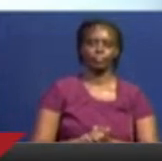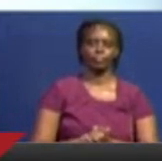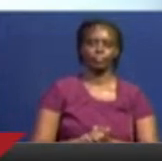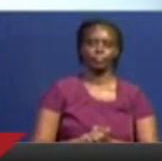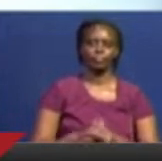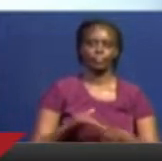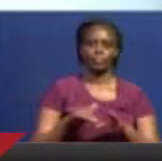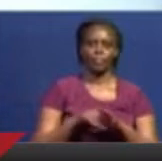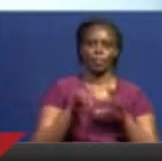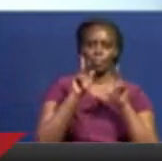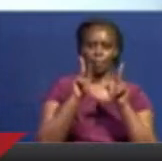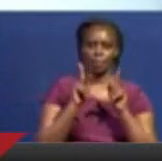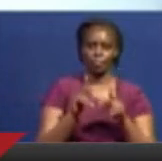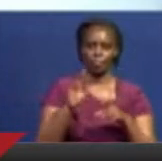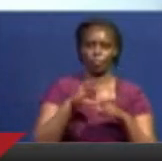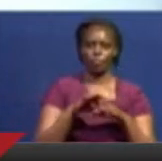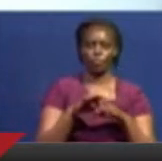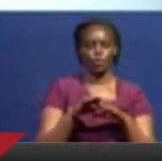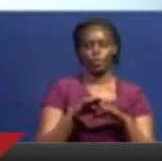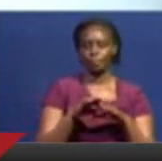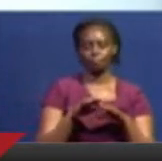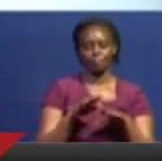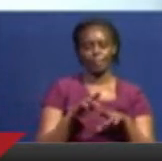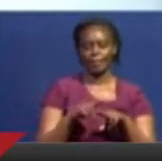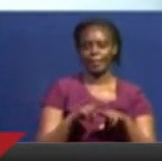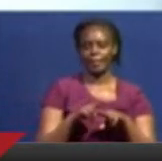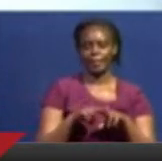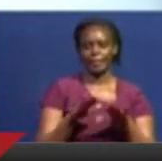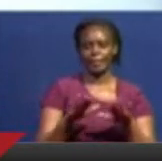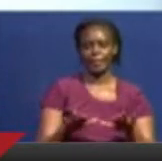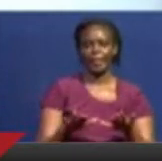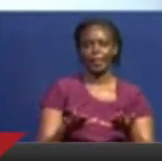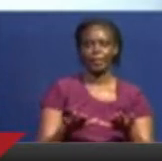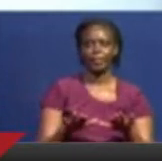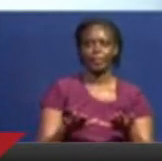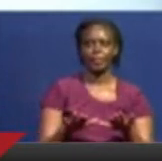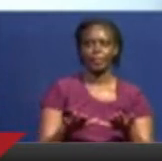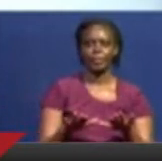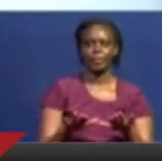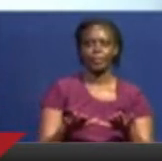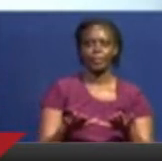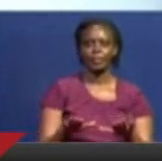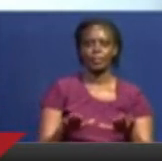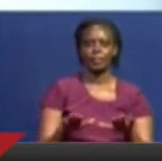Member for Kisumu, you have voted. You remain where you are. Eh? Pardon?